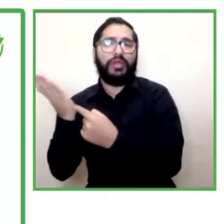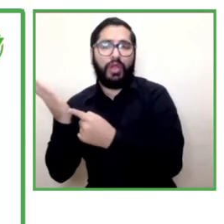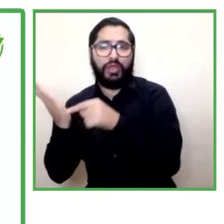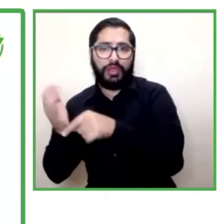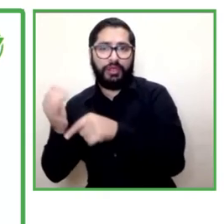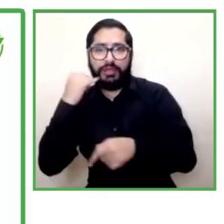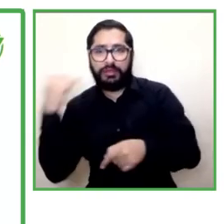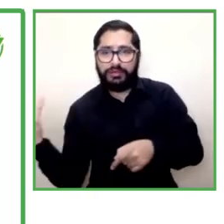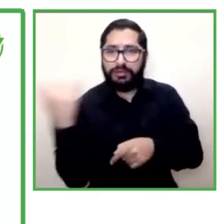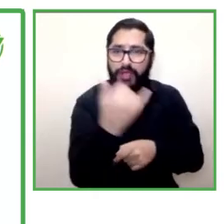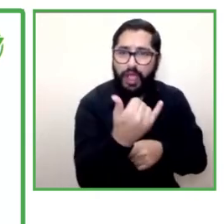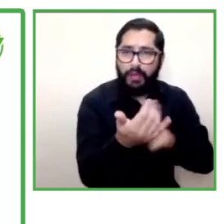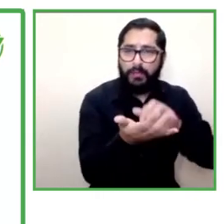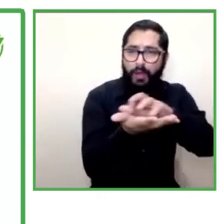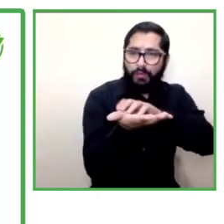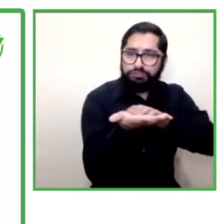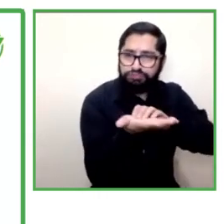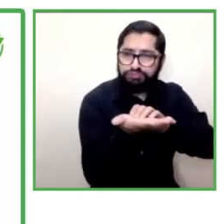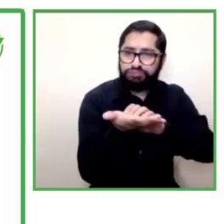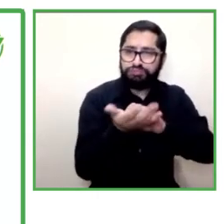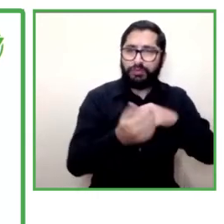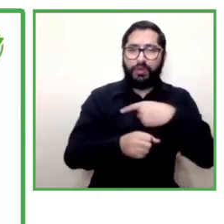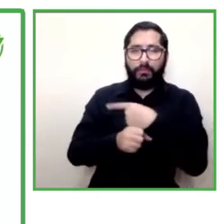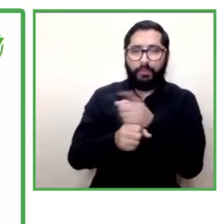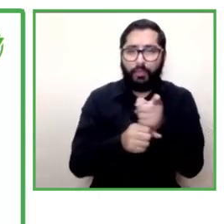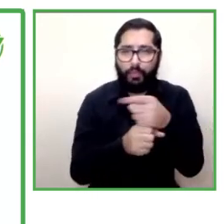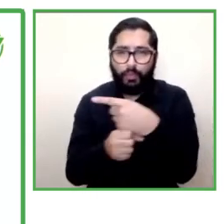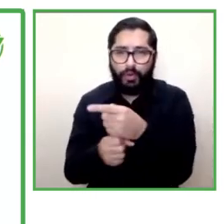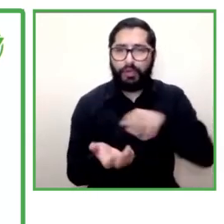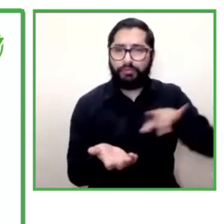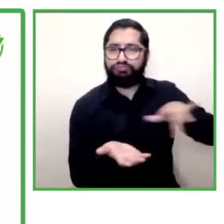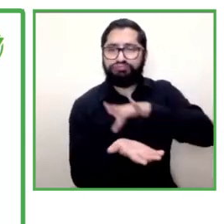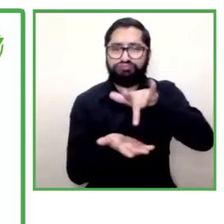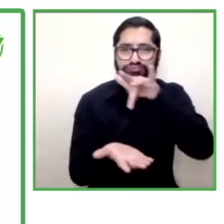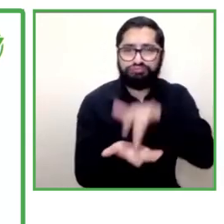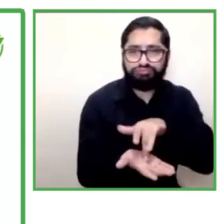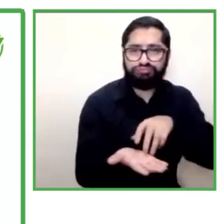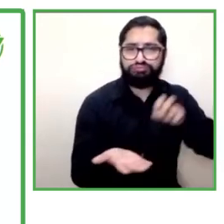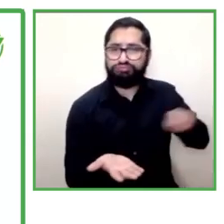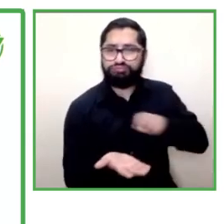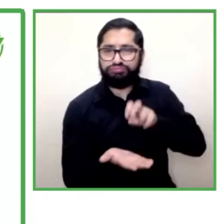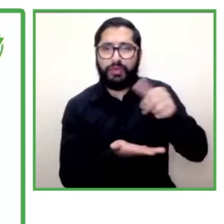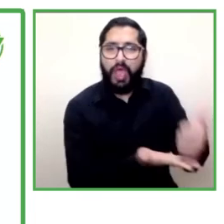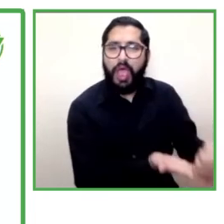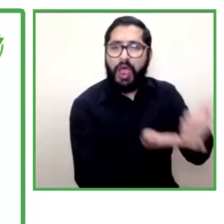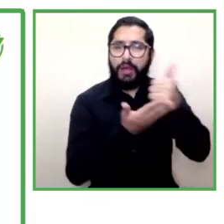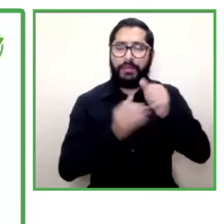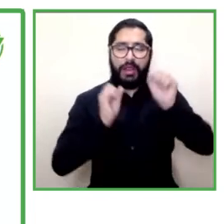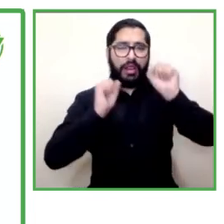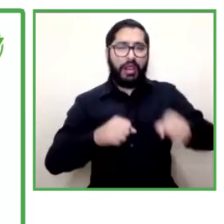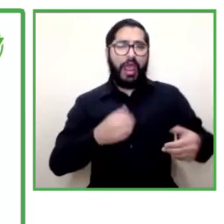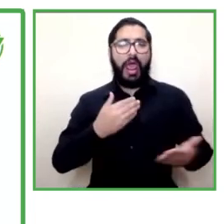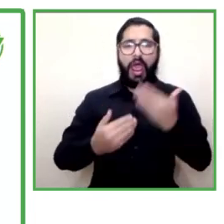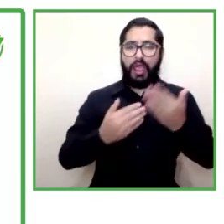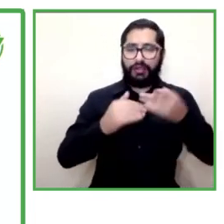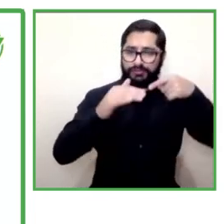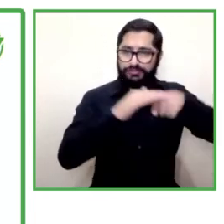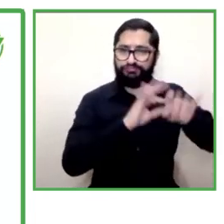safety. With those, we made the business sustainable and growing from that day, because when we started